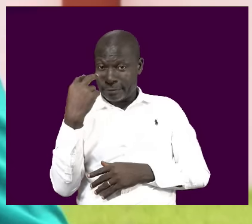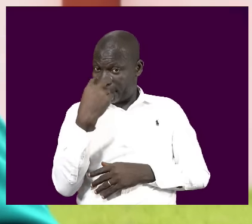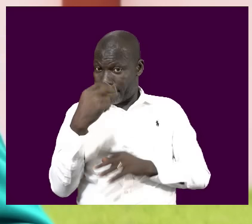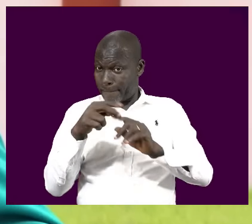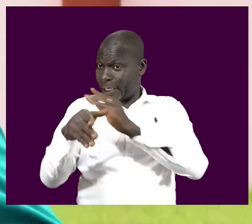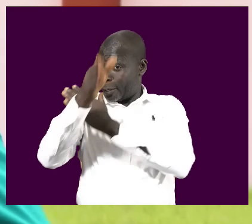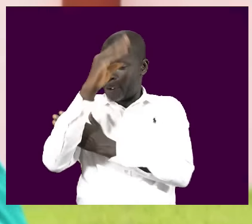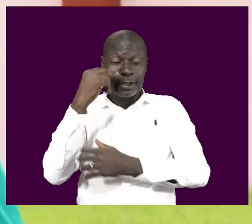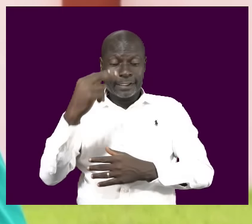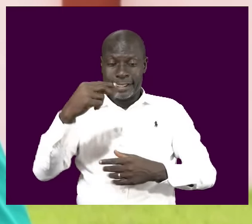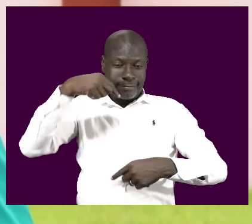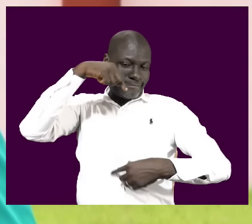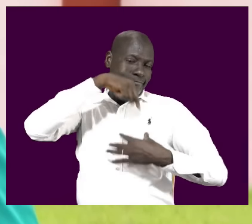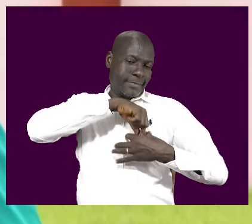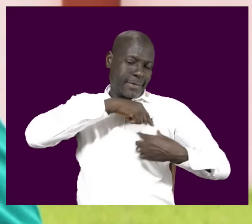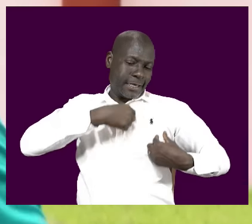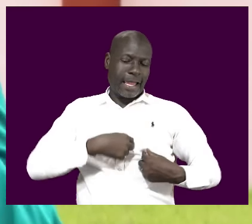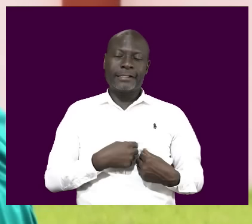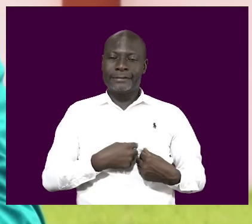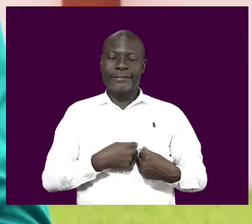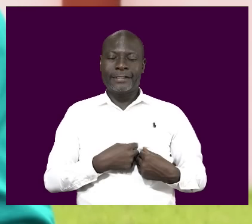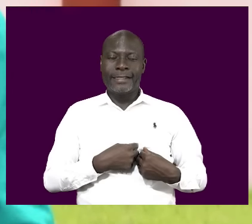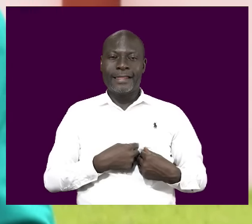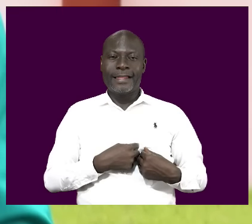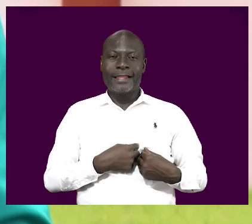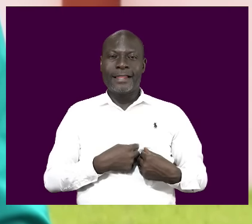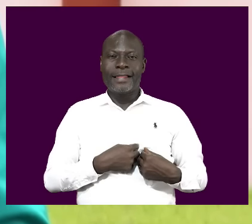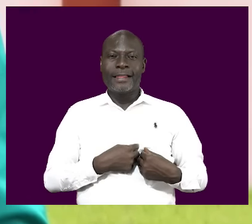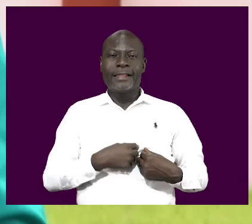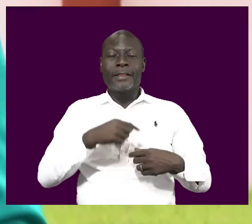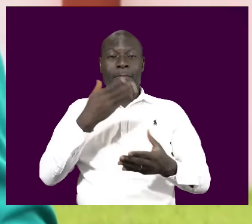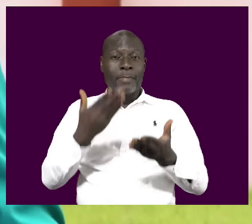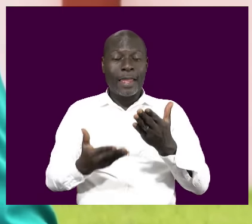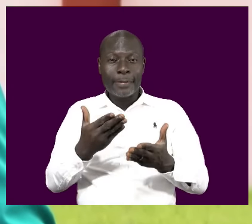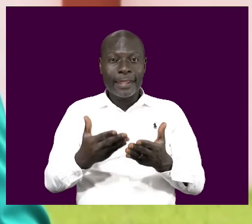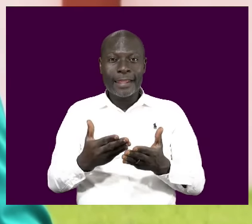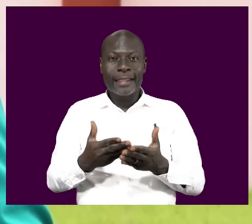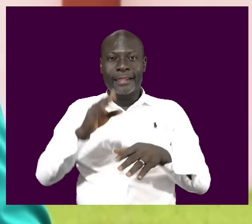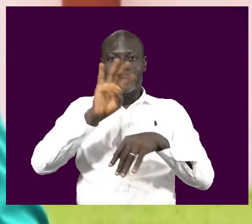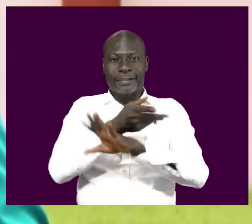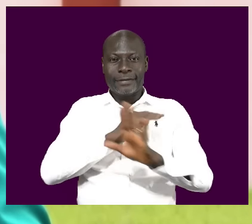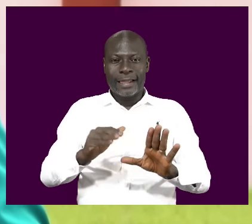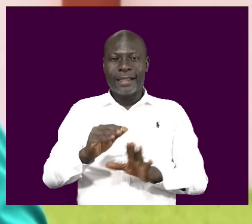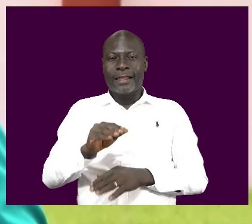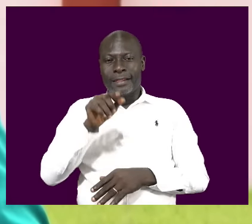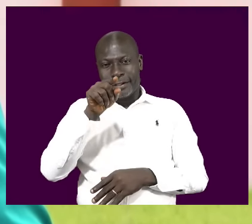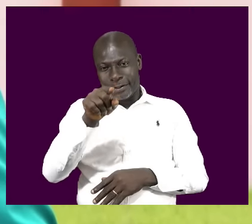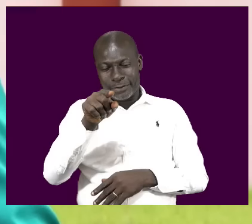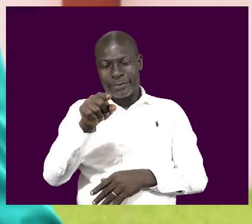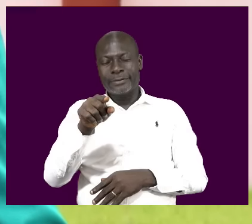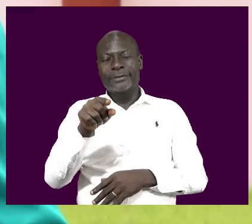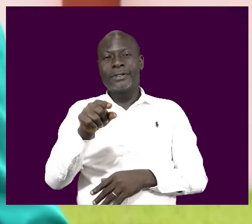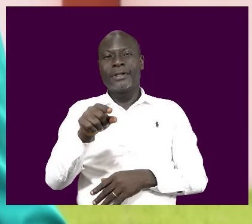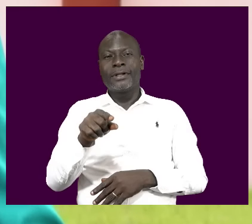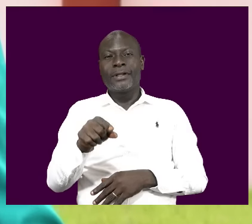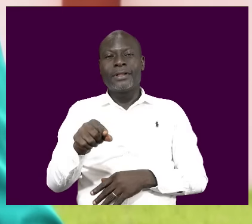dia ohwe akomem etu obi a wo kan sempai and pay me siso akachira o se se